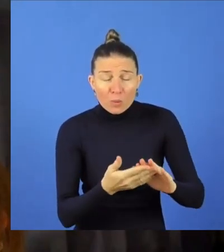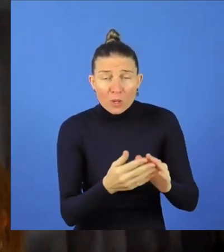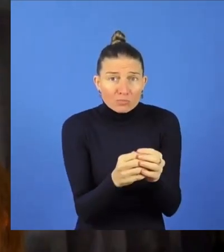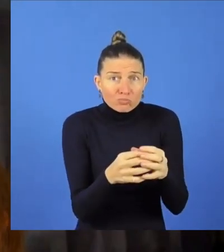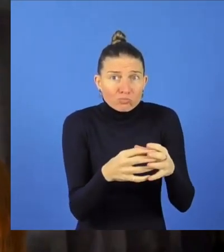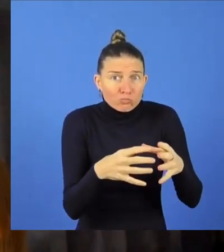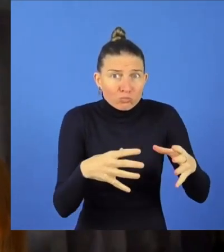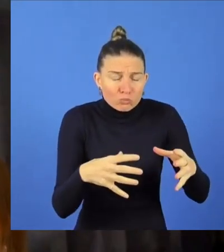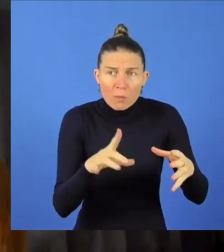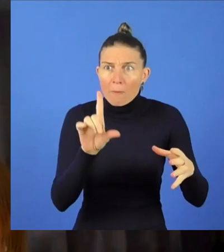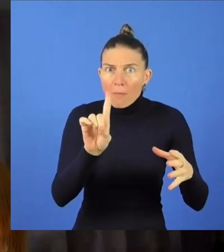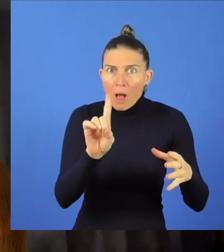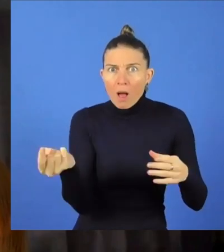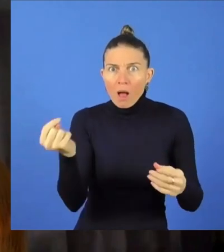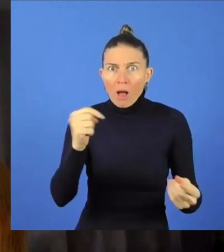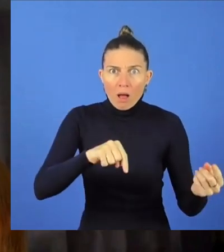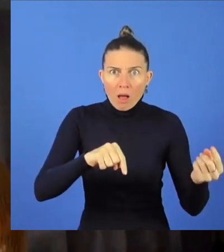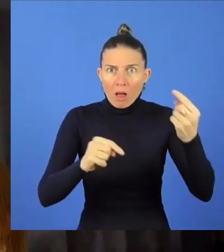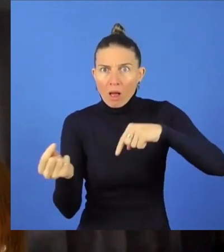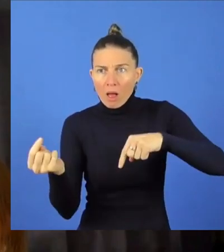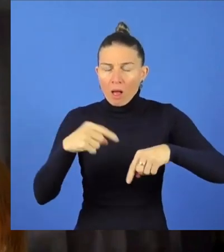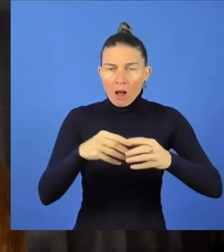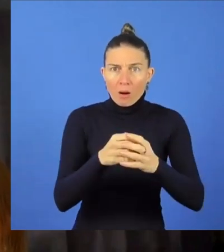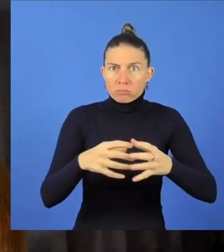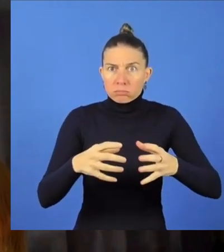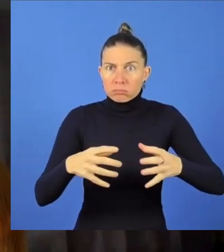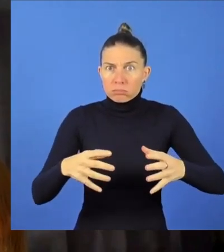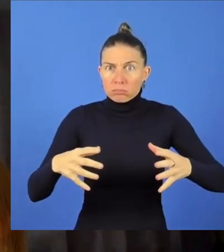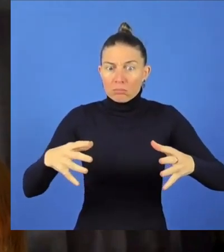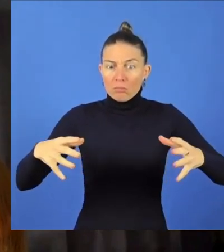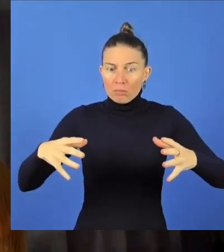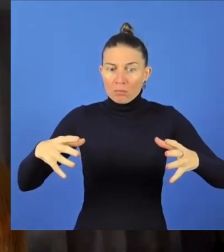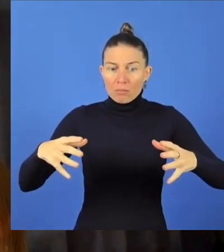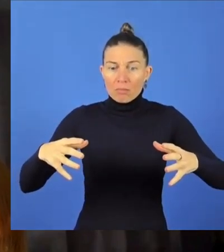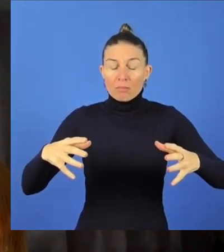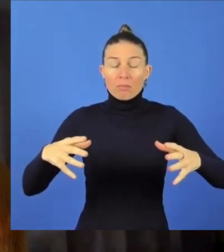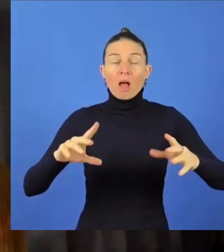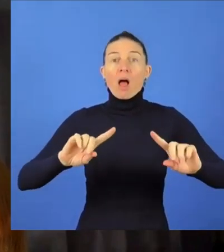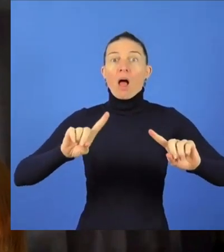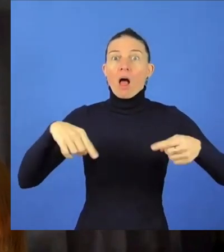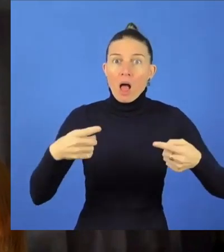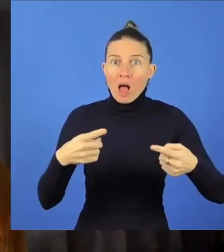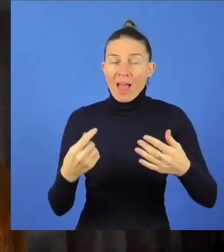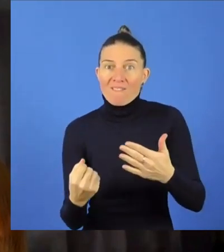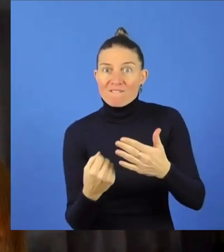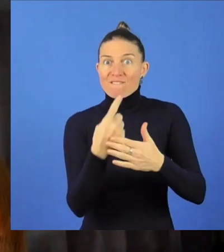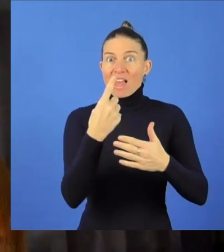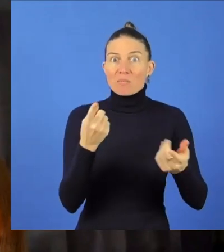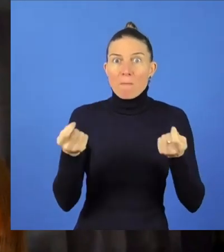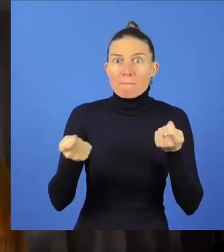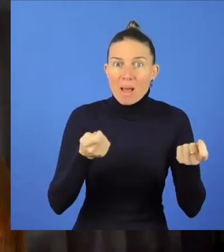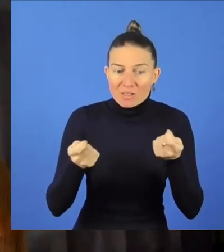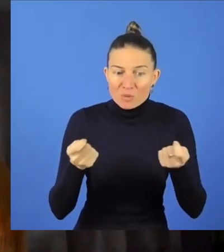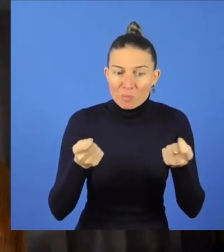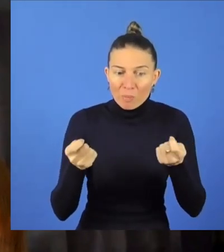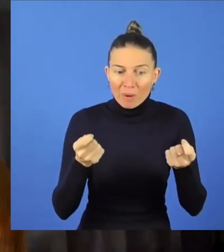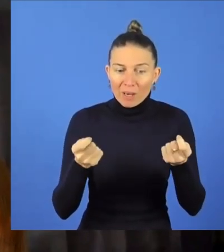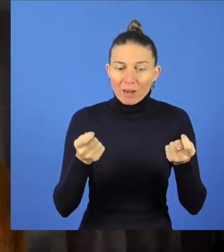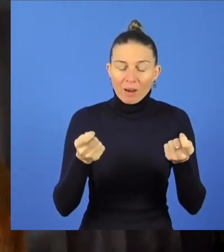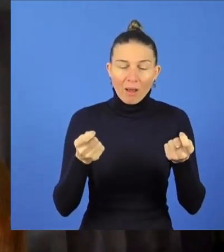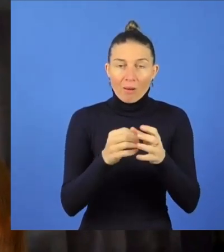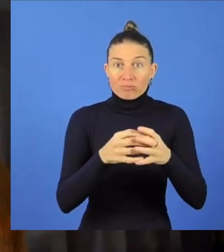people. We got more and more into event management, into consulting. Everything got bigger and bigger and bigger.